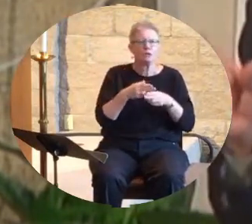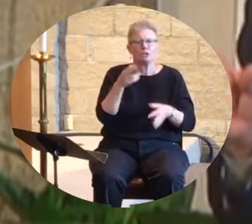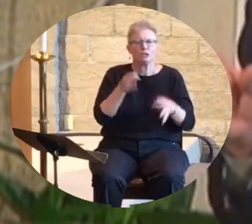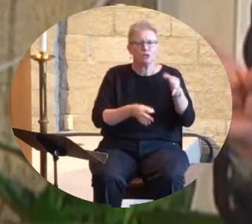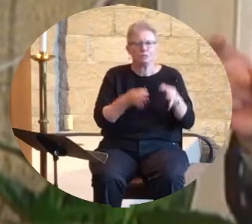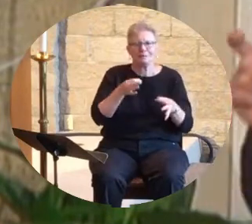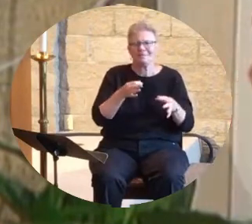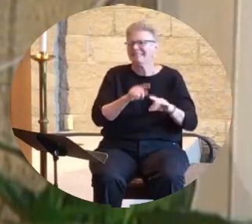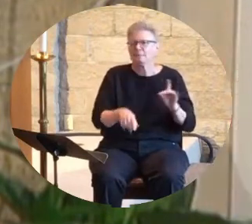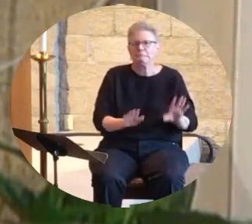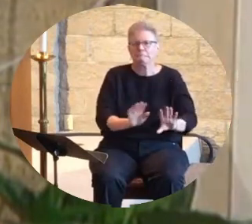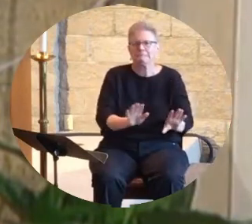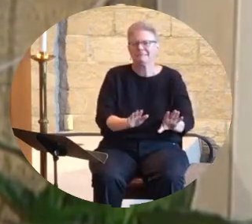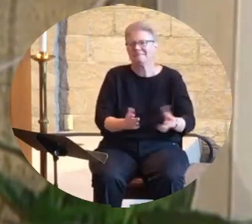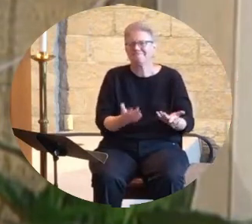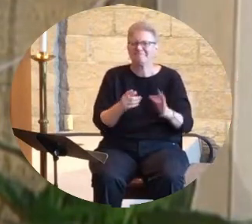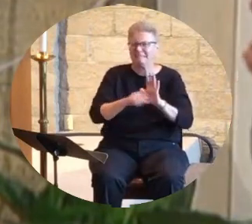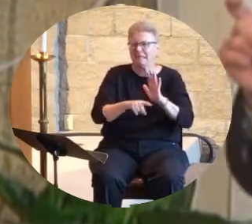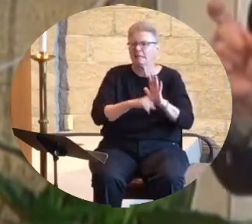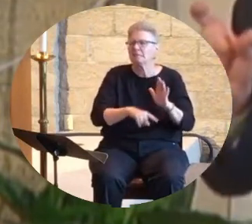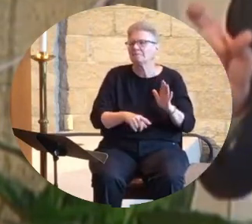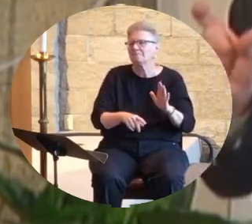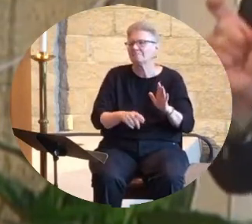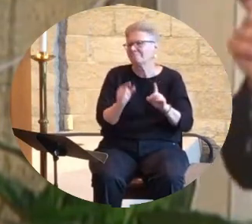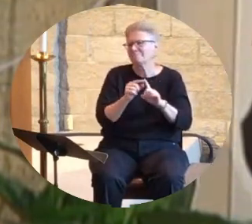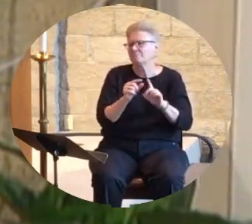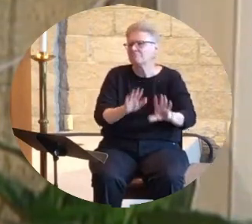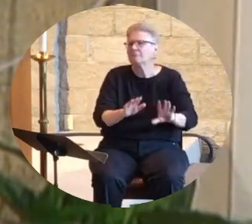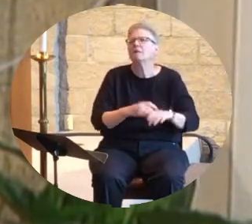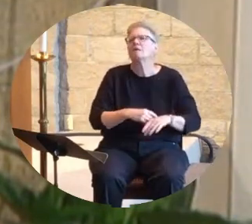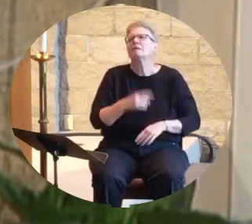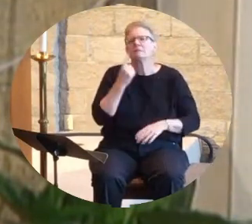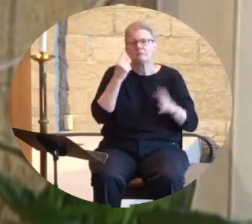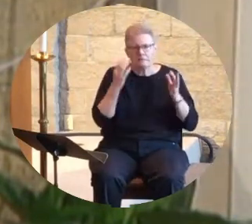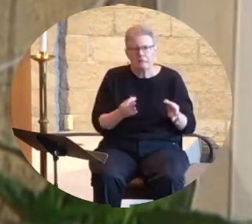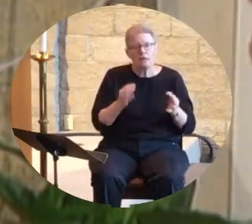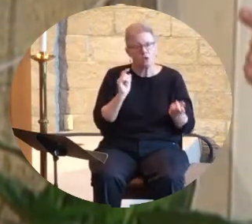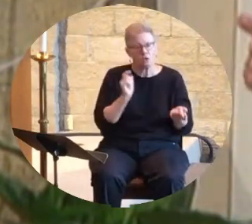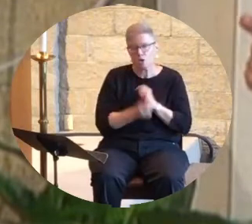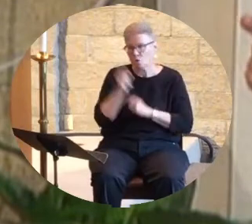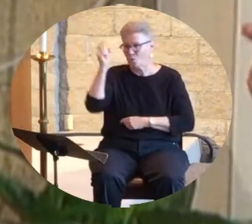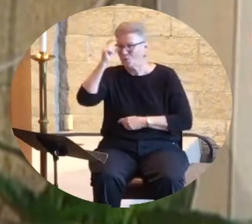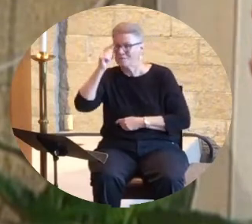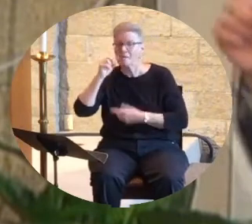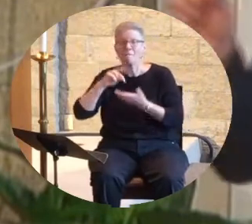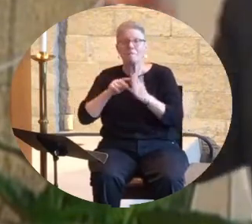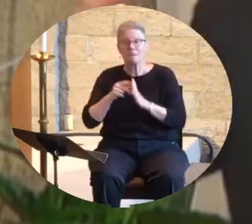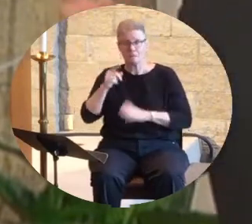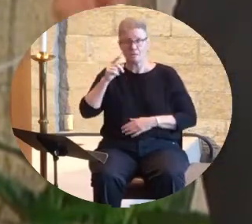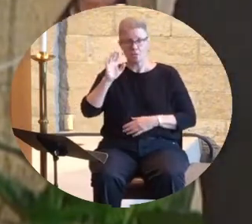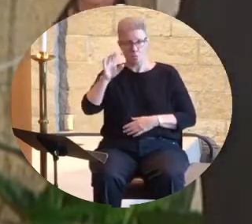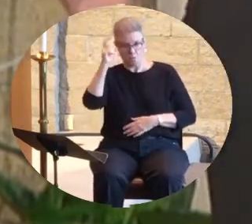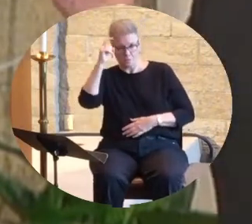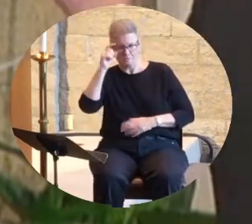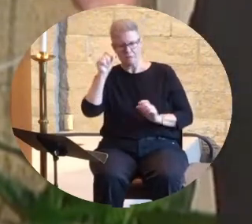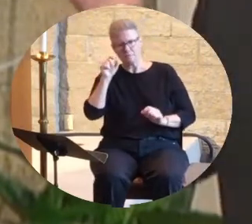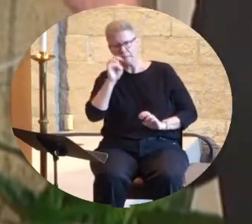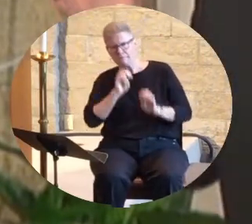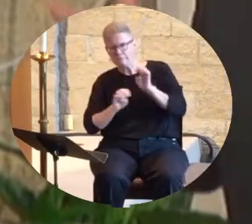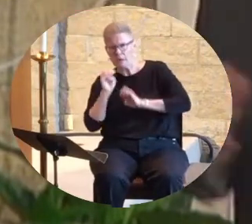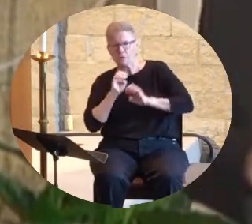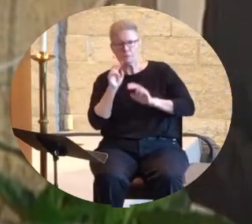of that wisdom, and it gives you that opportunity to evaluate. And I don't know, when